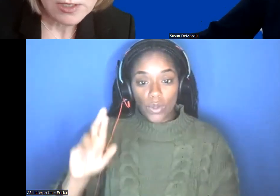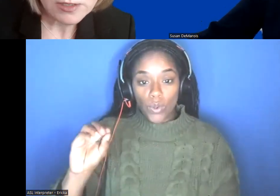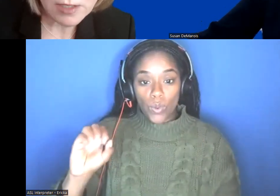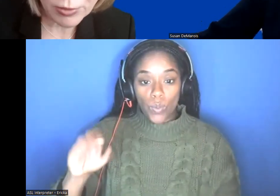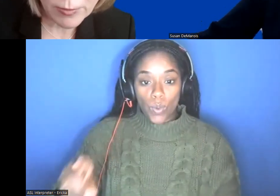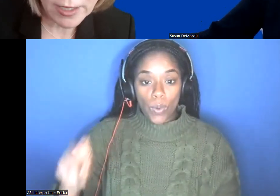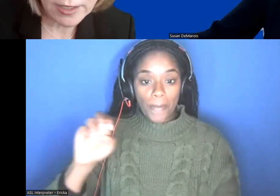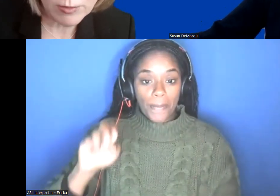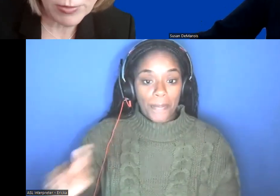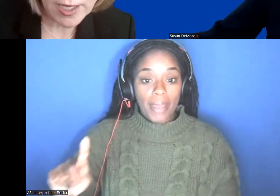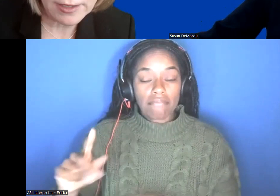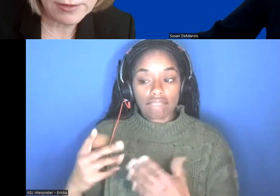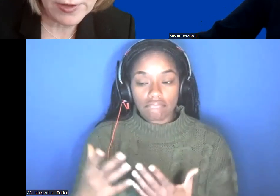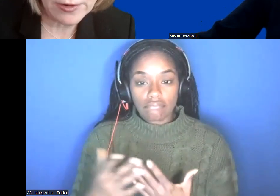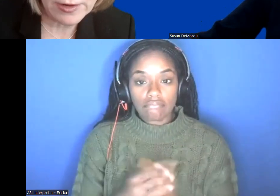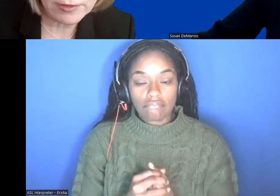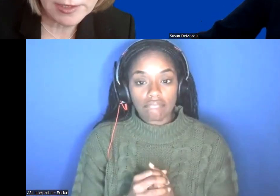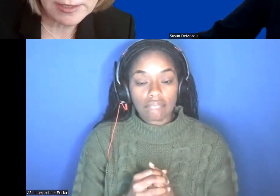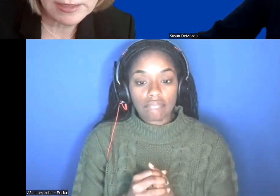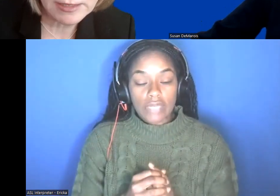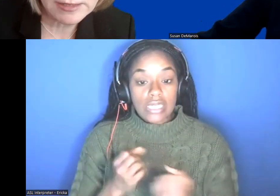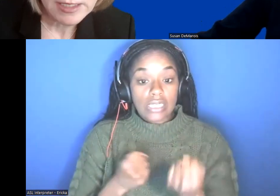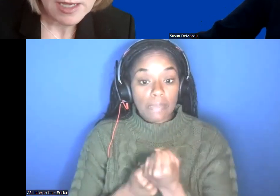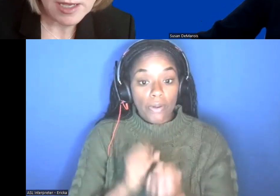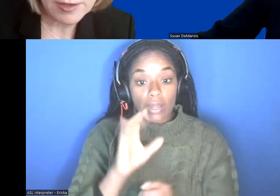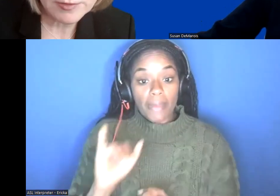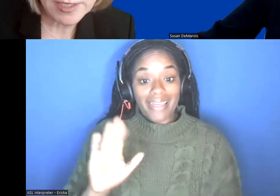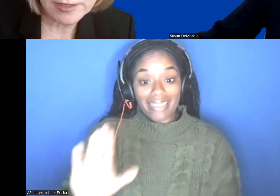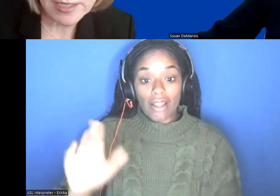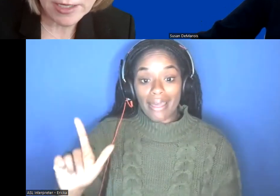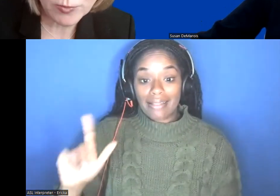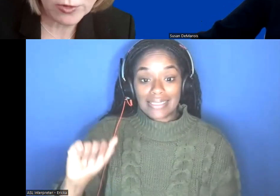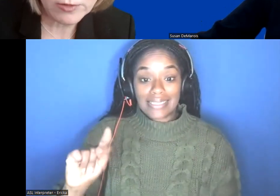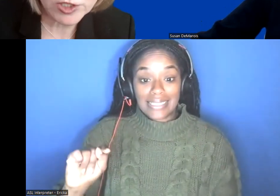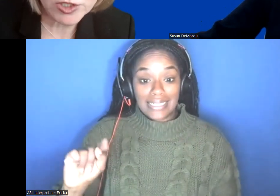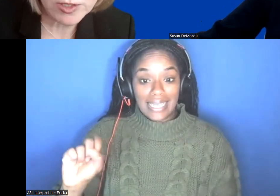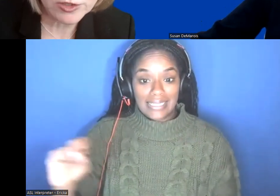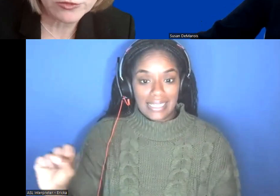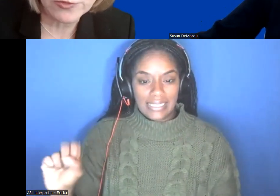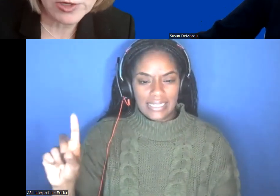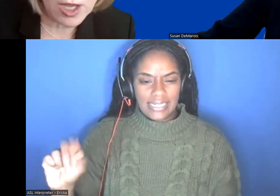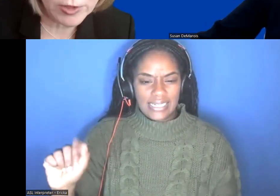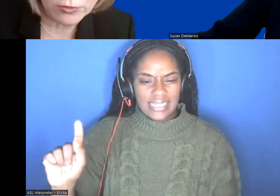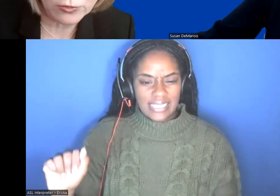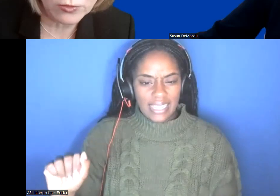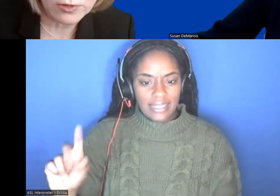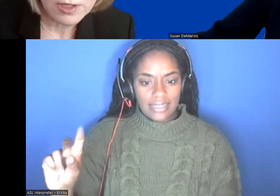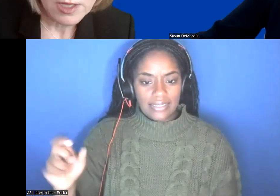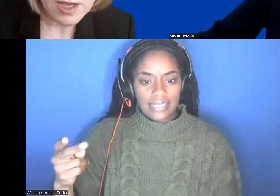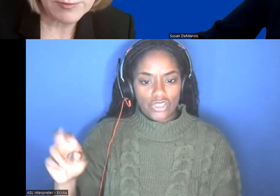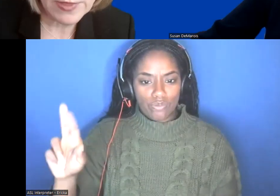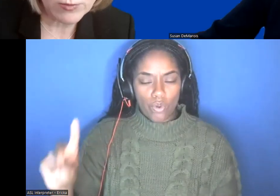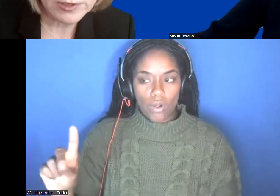also supplemented by their LTSS data dashboard, which is a phenomenal